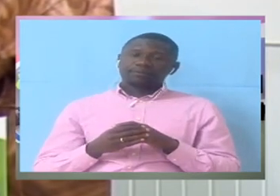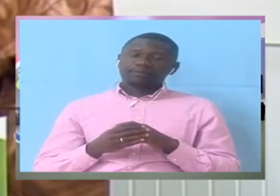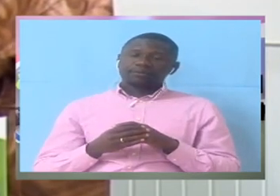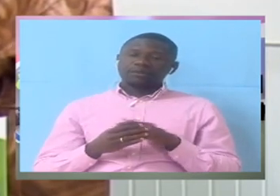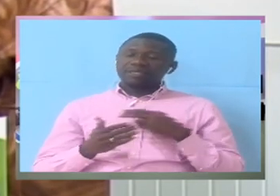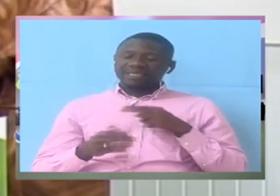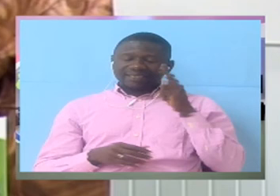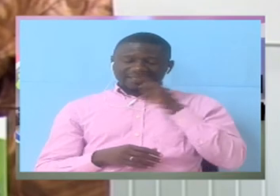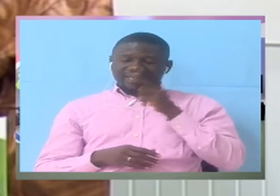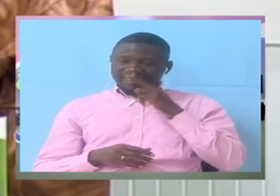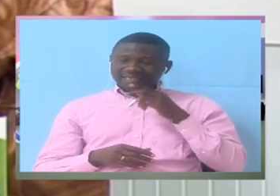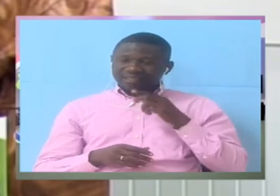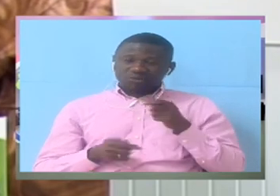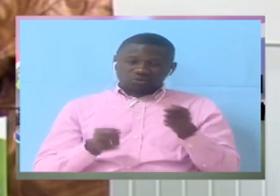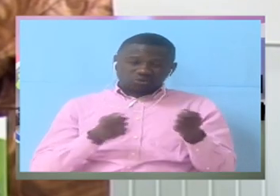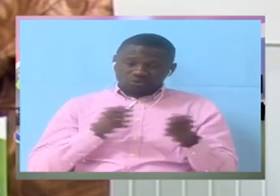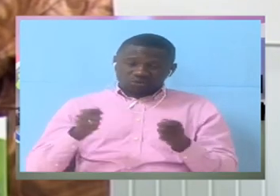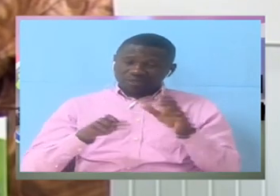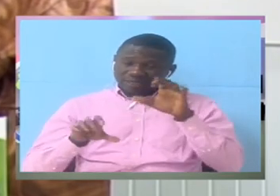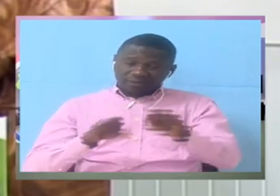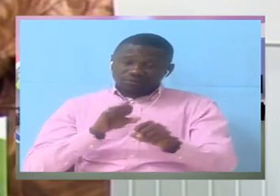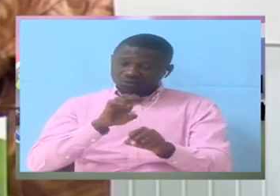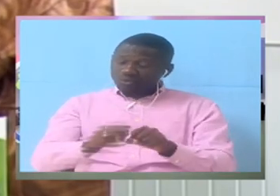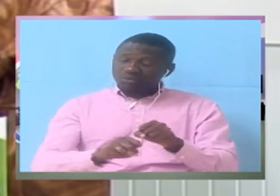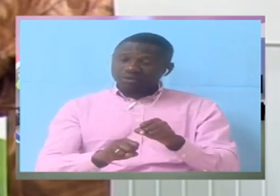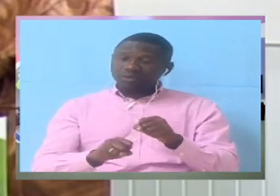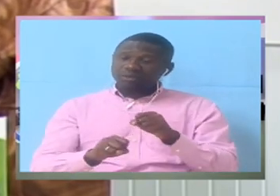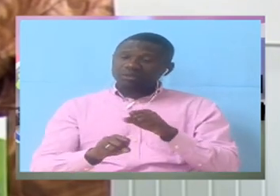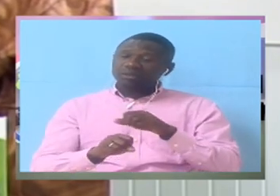that let's try and capture the camp.